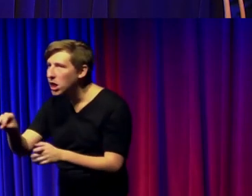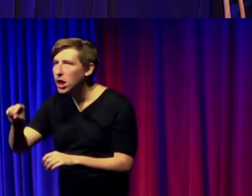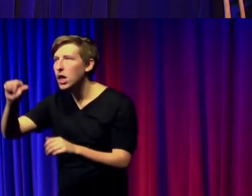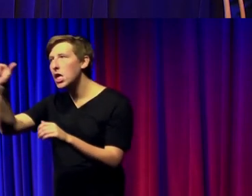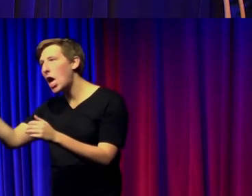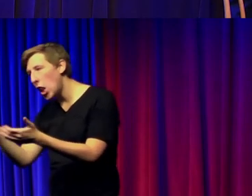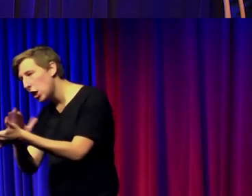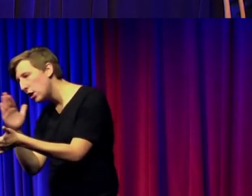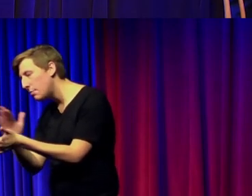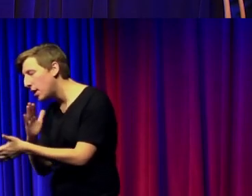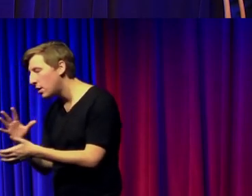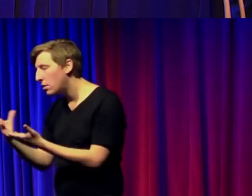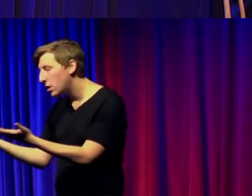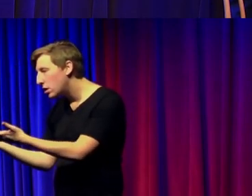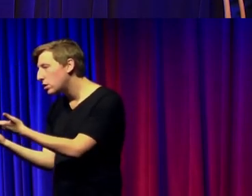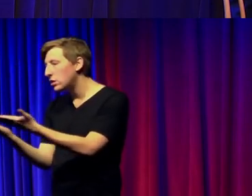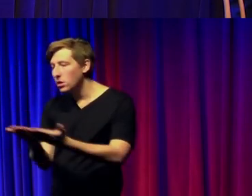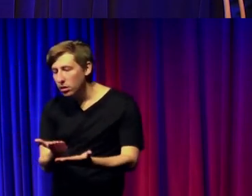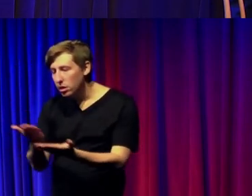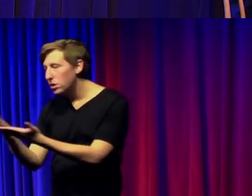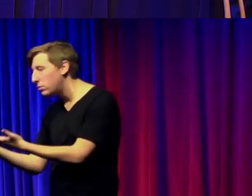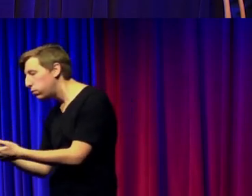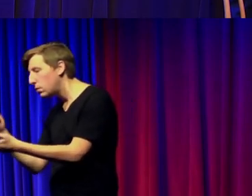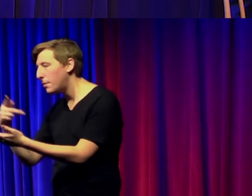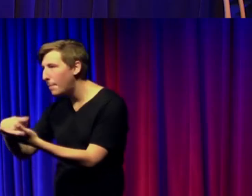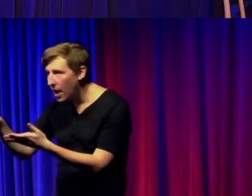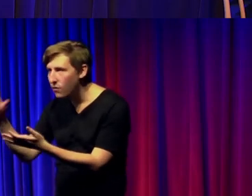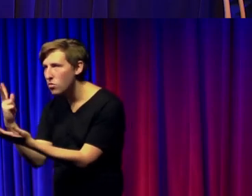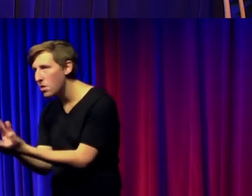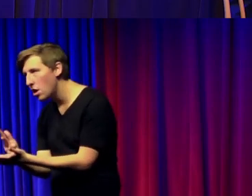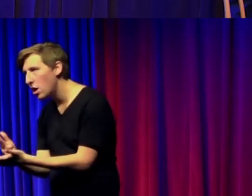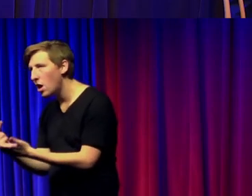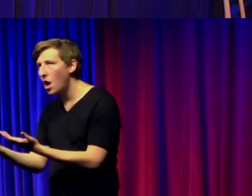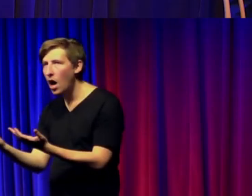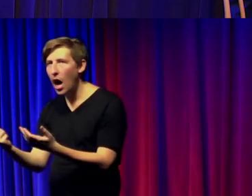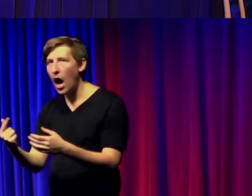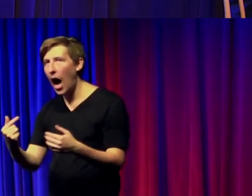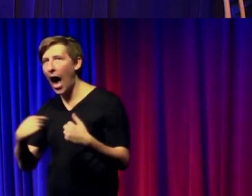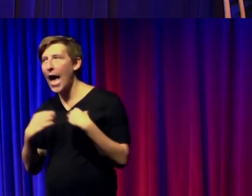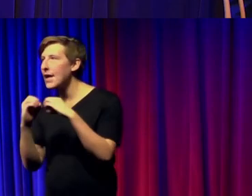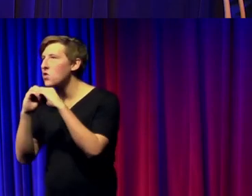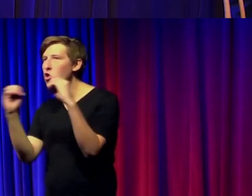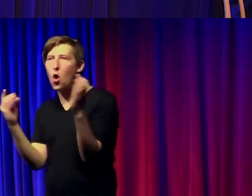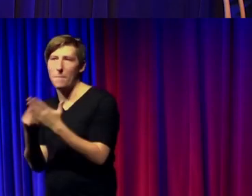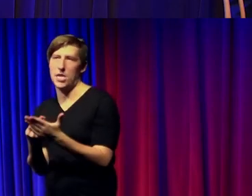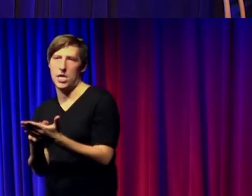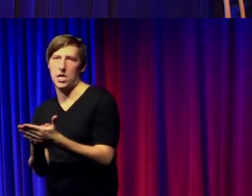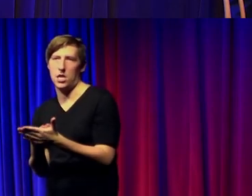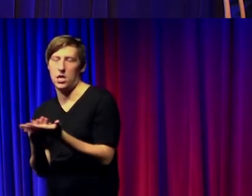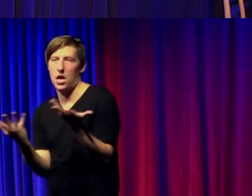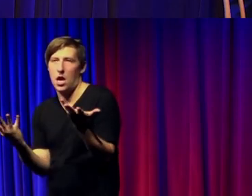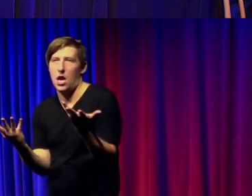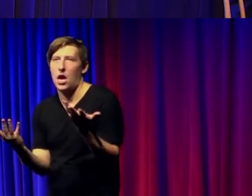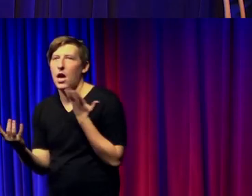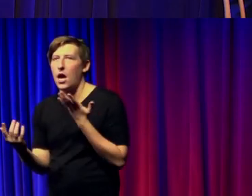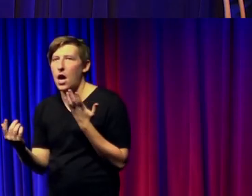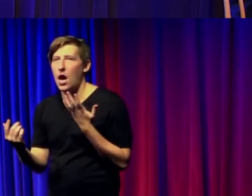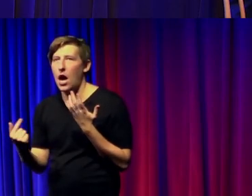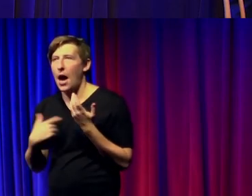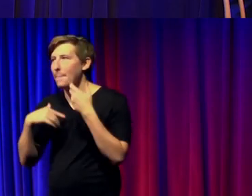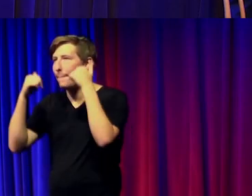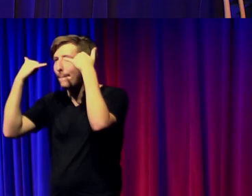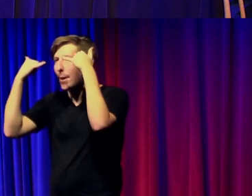that the first time, thanks. And then I go away. And then I come back and they're like, it's this amount. And I'm like, well, I don't have that either. So I leave again, I'm in cowboy